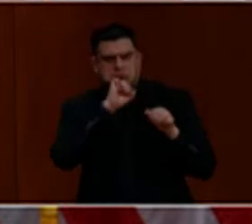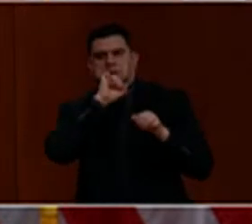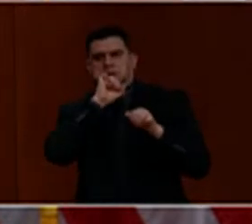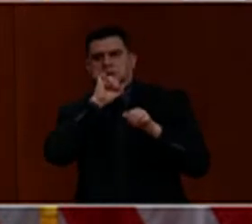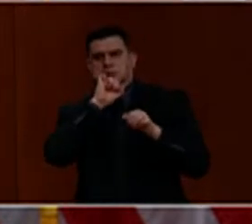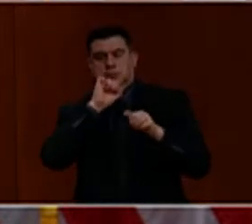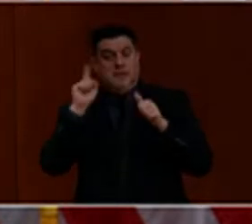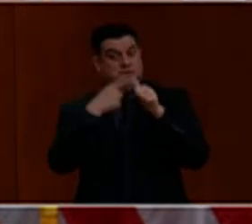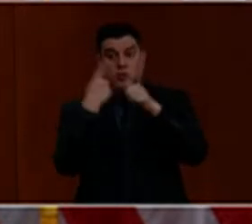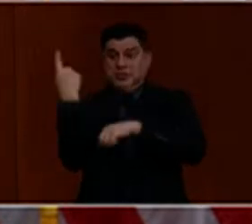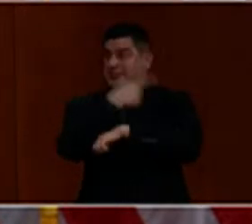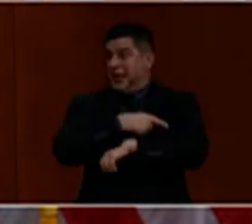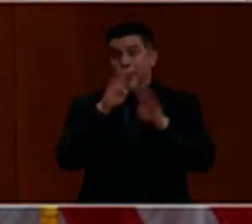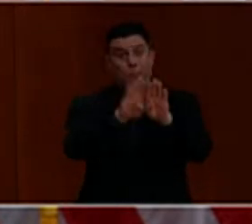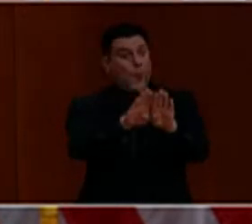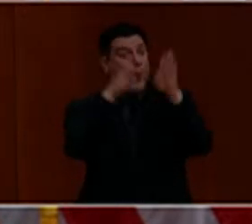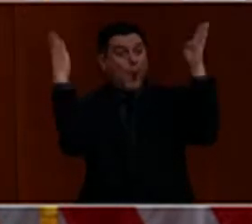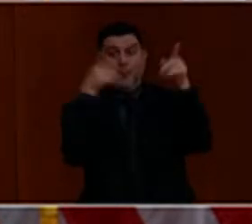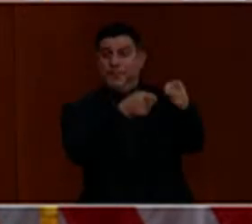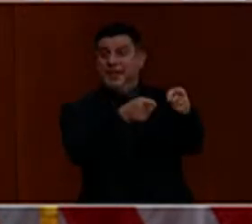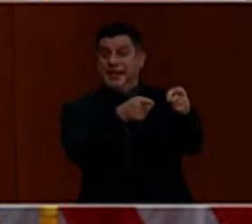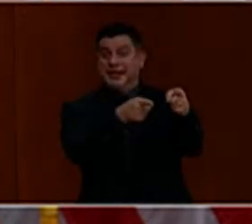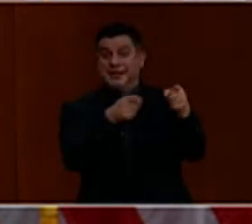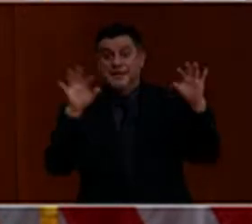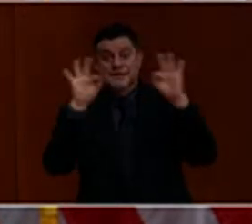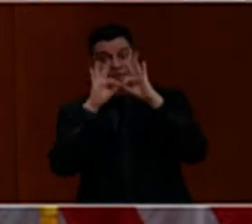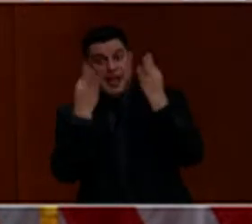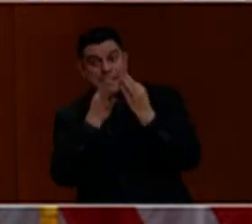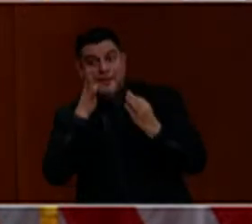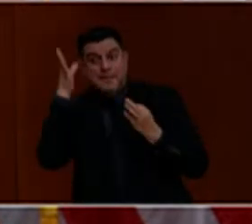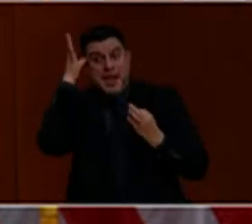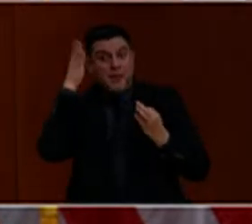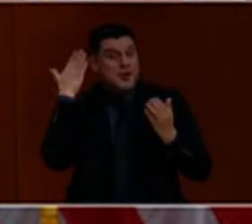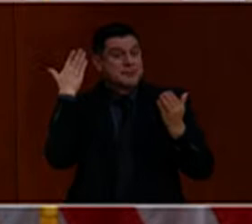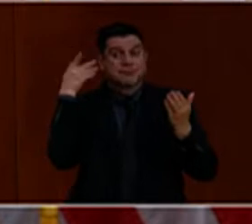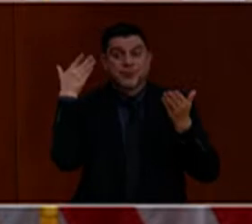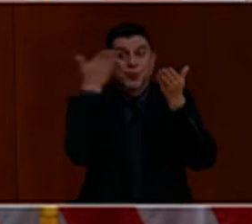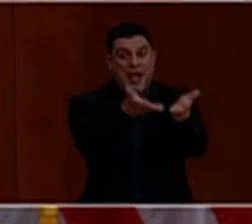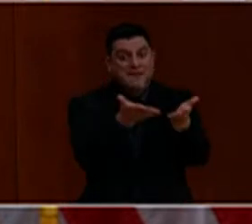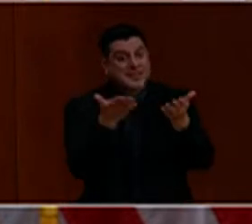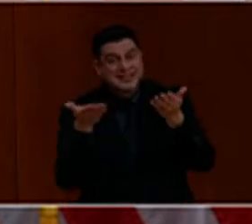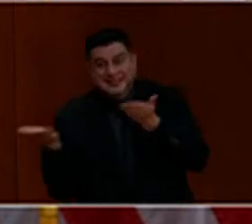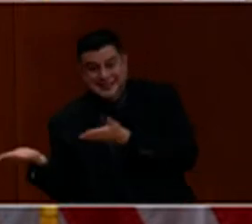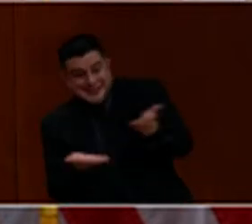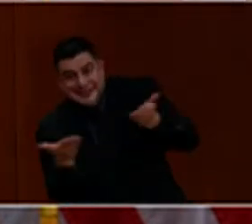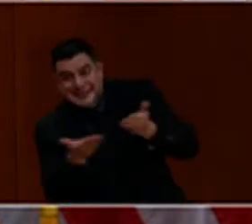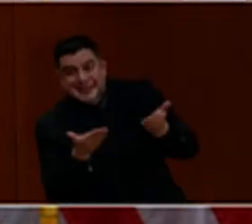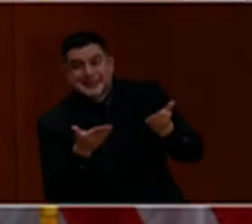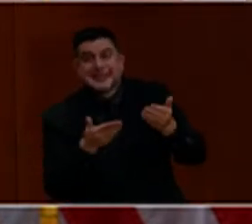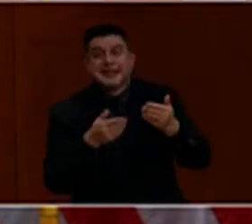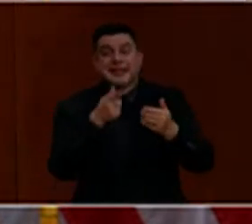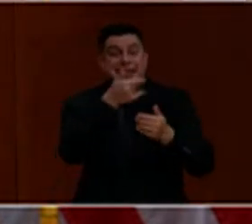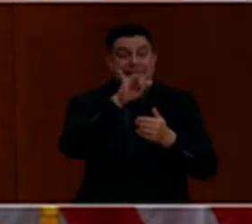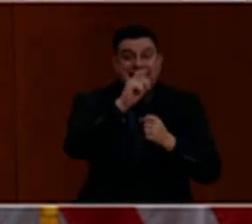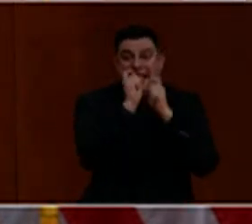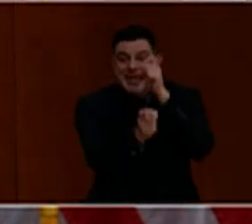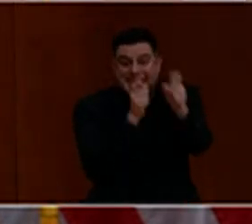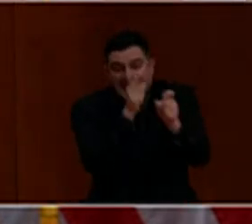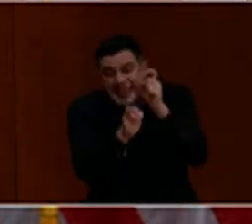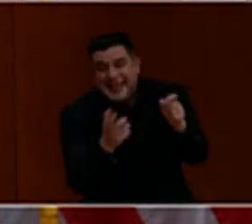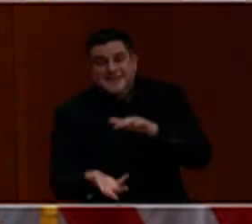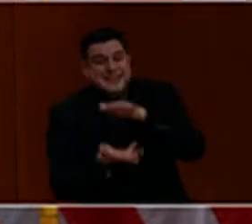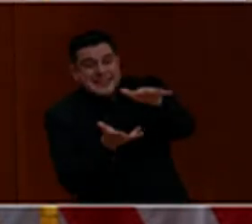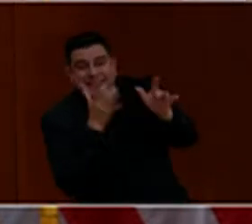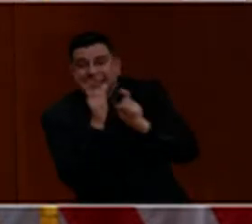like sanitizer and all this other stuff, that it was just a sense of relief to be able to get to some semblance